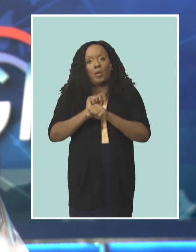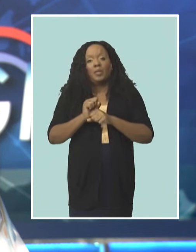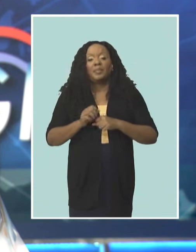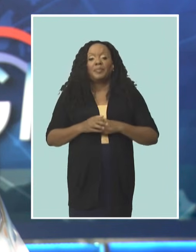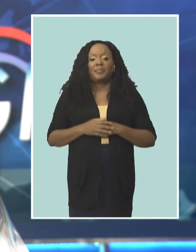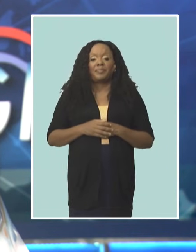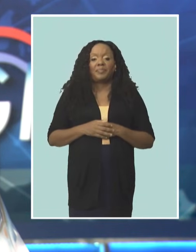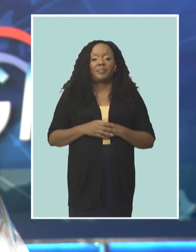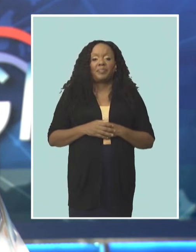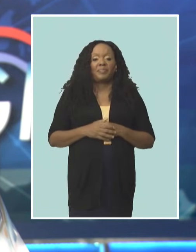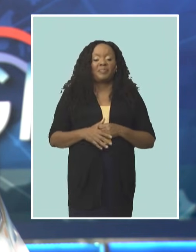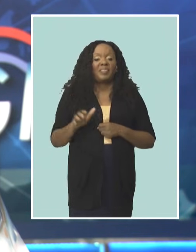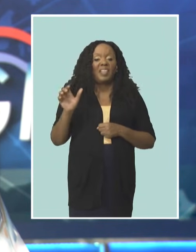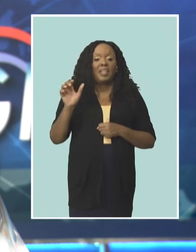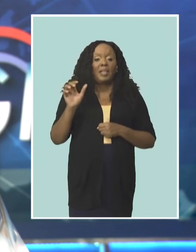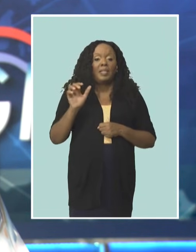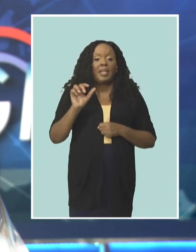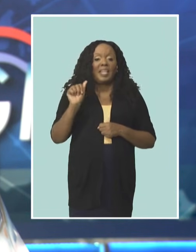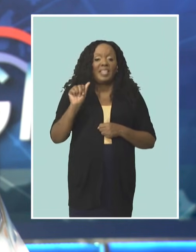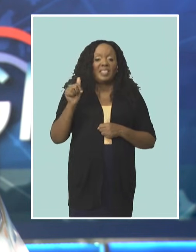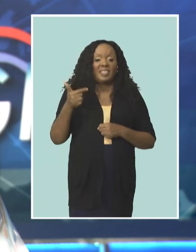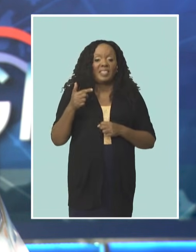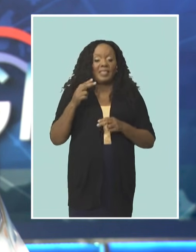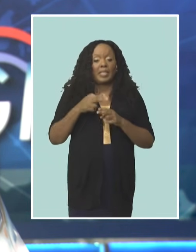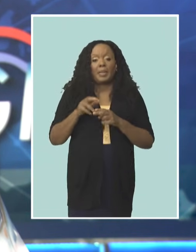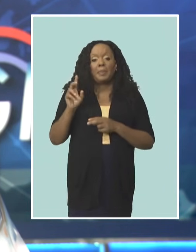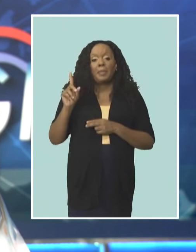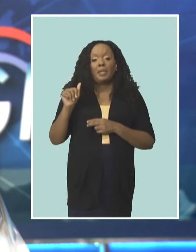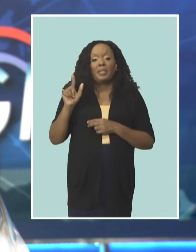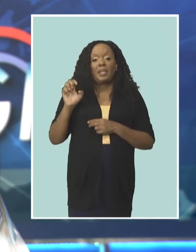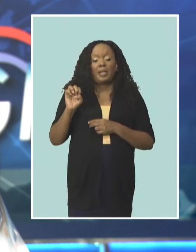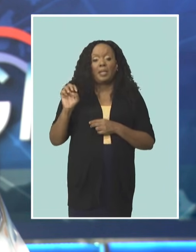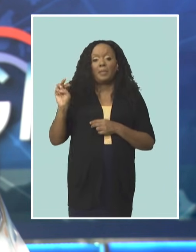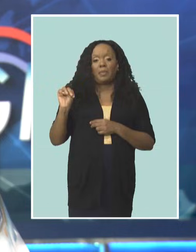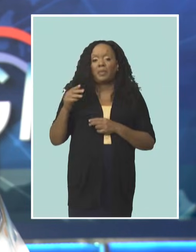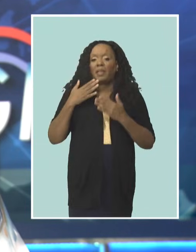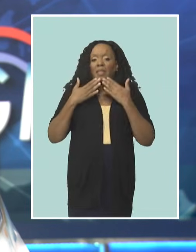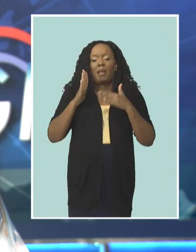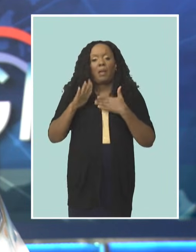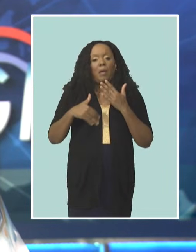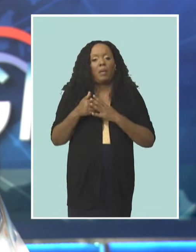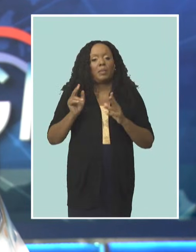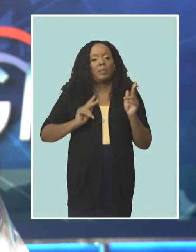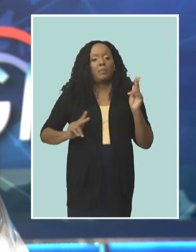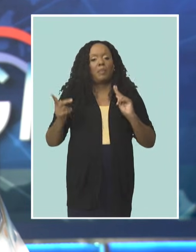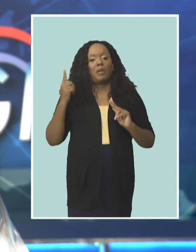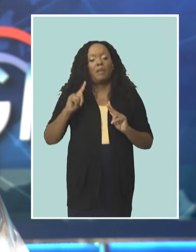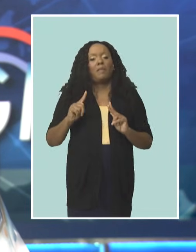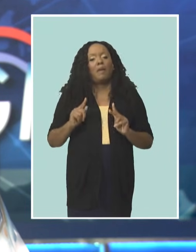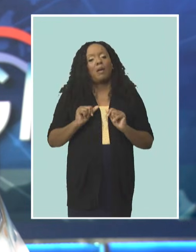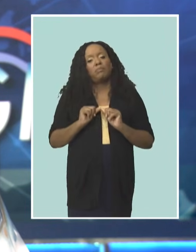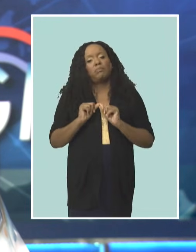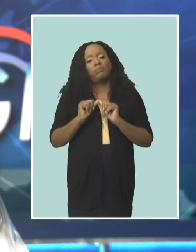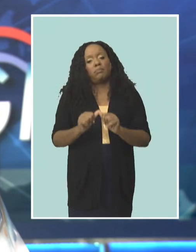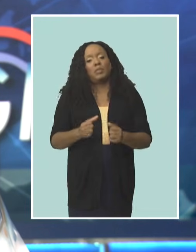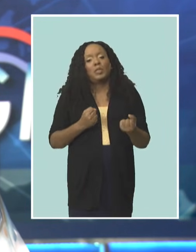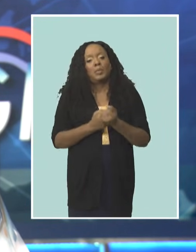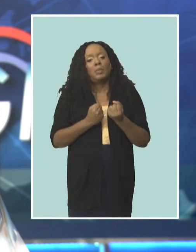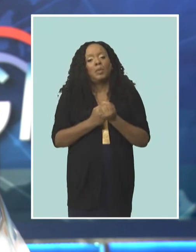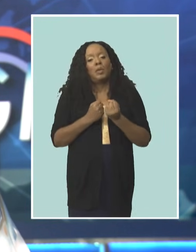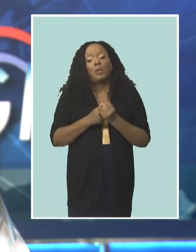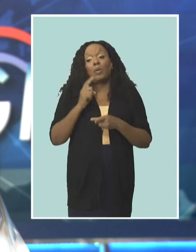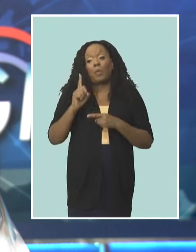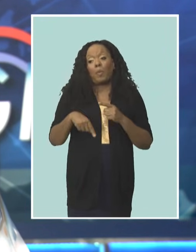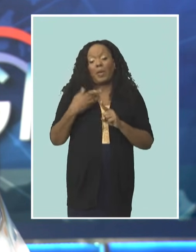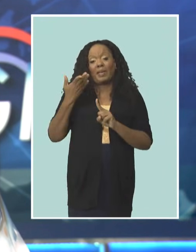Outgoing Member of Parliament for the constituency, Attorney General Dale Marshall, thanked the constituents of St. Joseph for their unwavering support during his